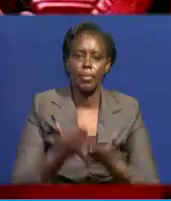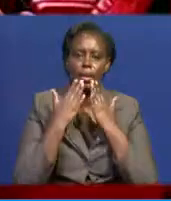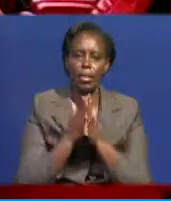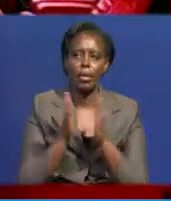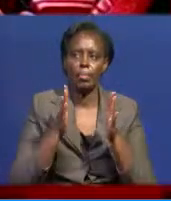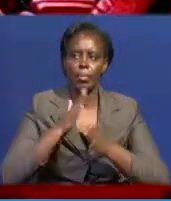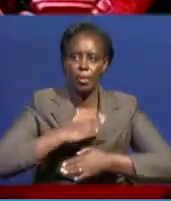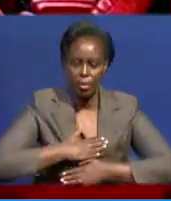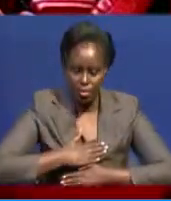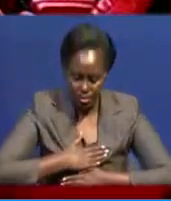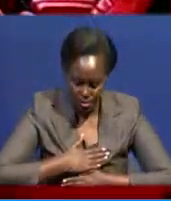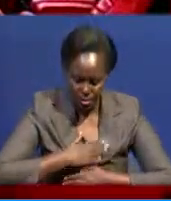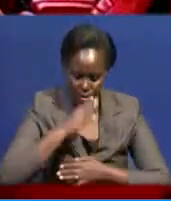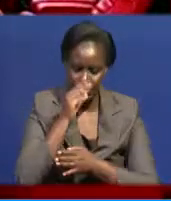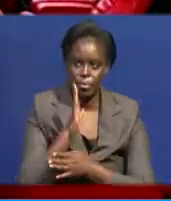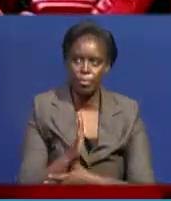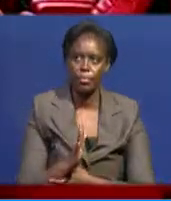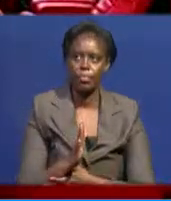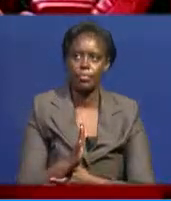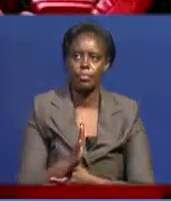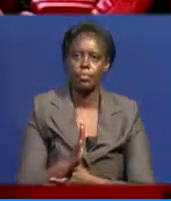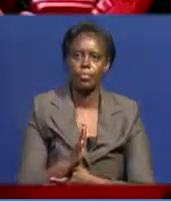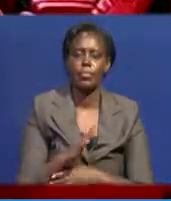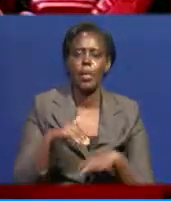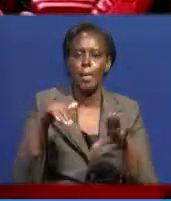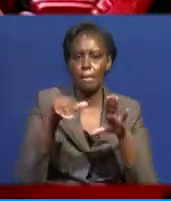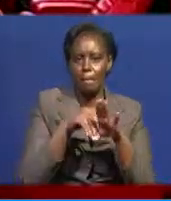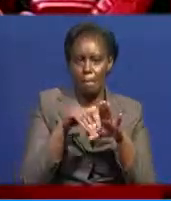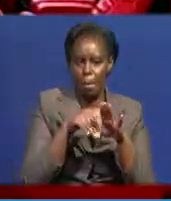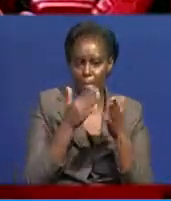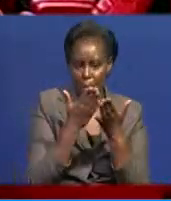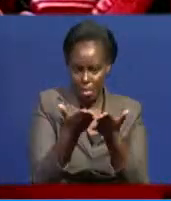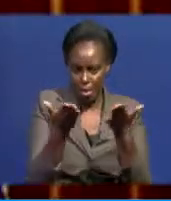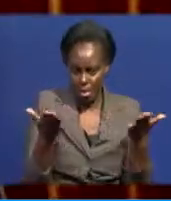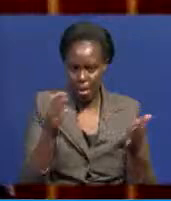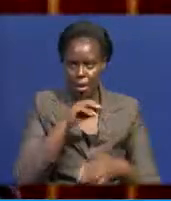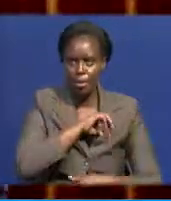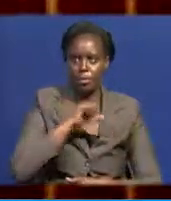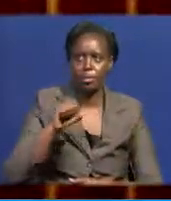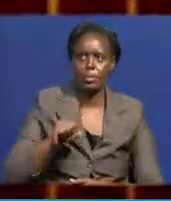Thank you, Honourable Speaker, Honourable Members of the Senate.